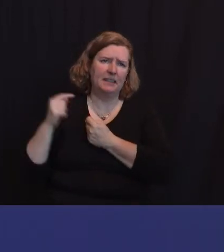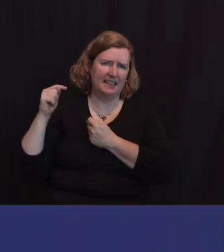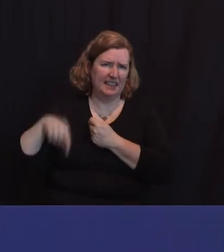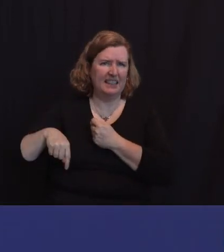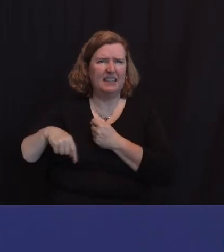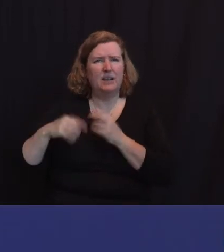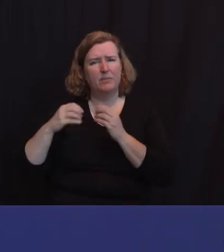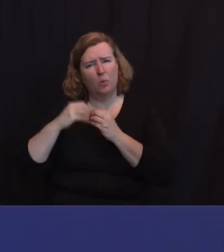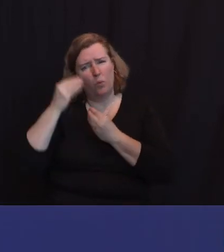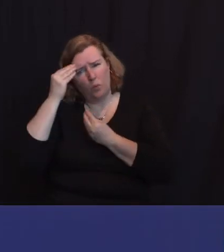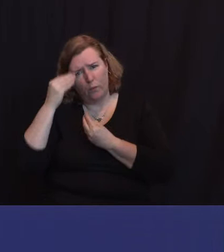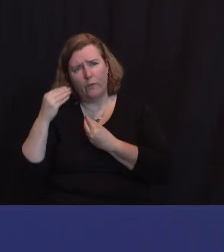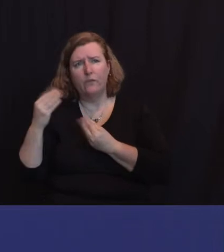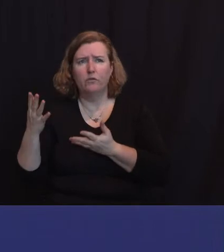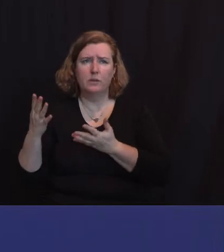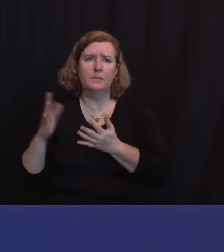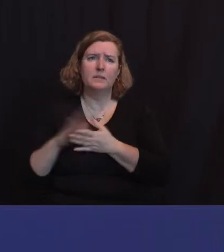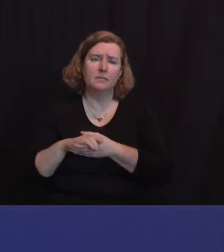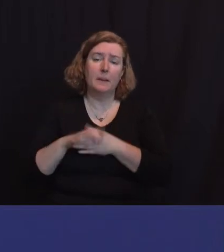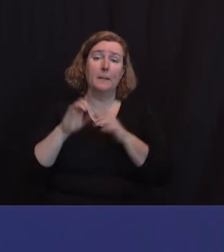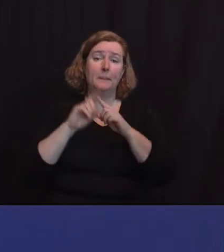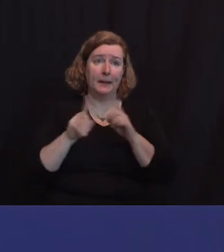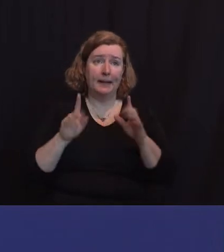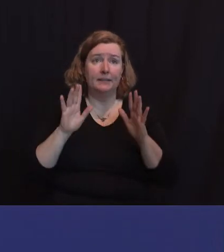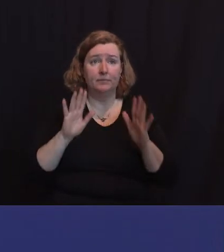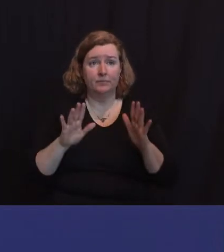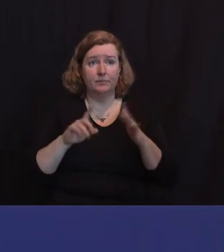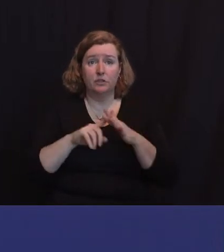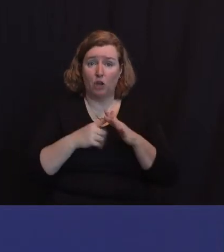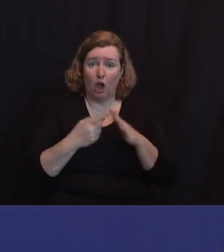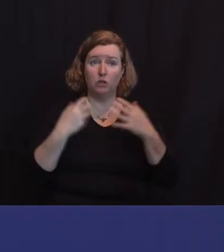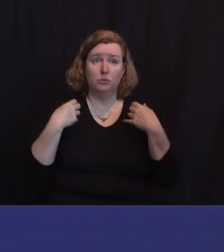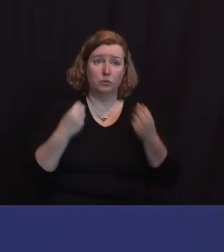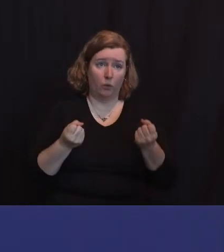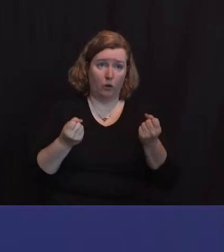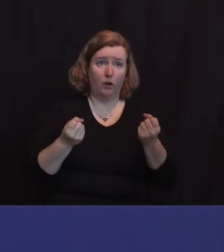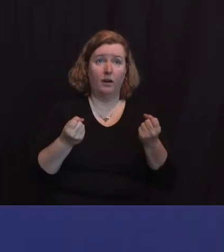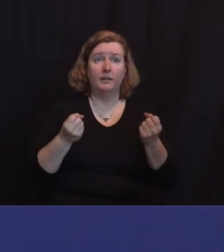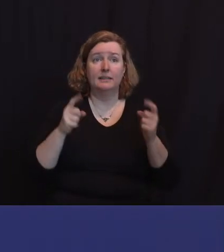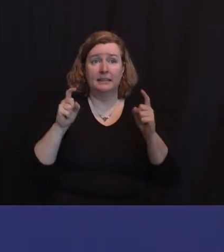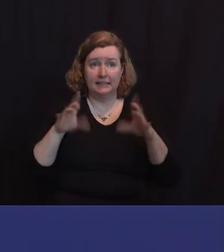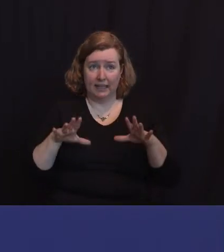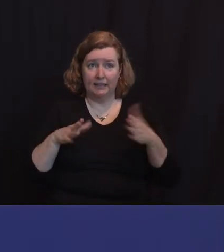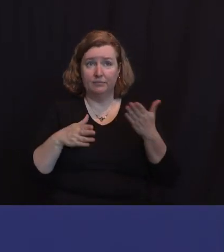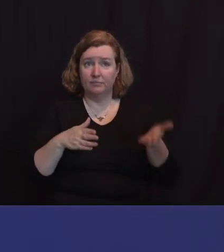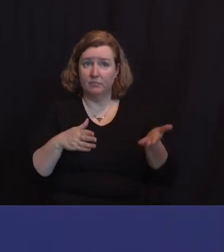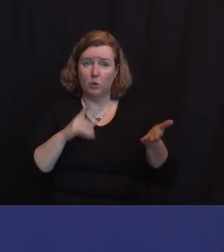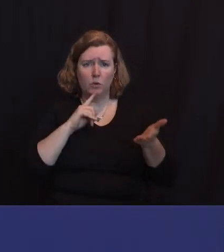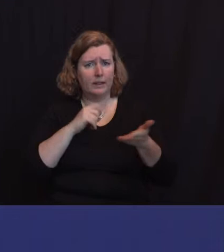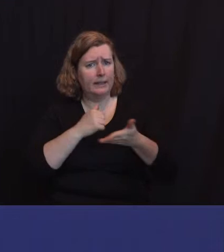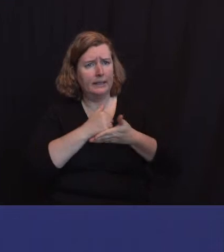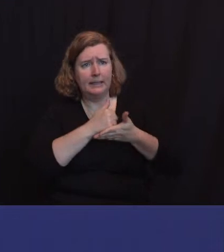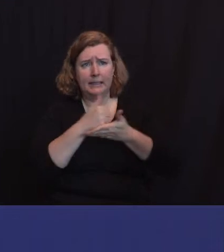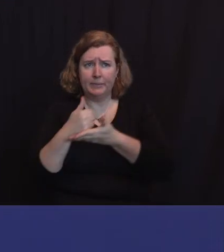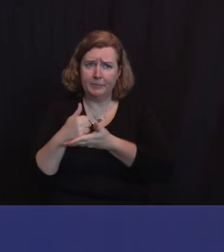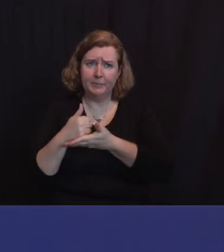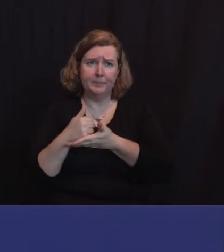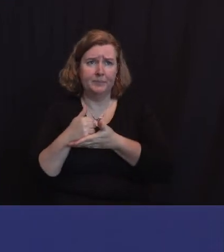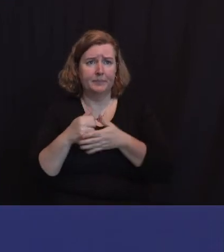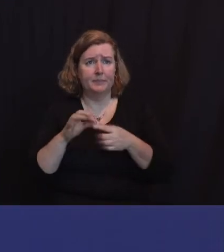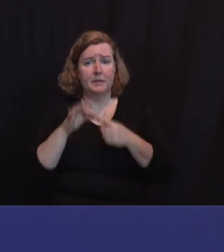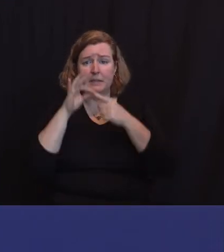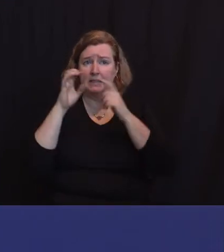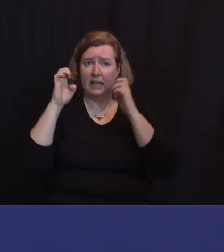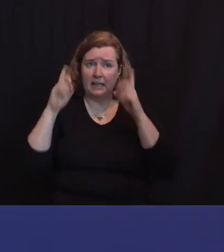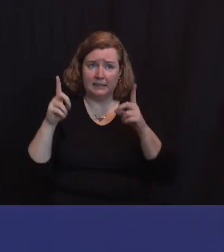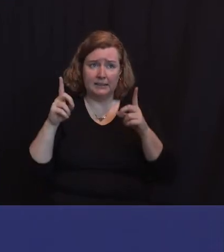The populations that the Start Strong does not work for are both special ed and English as a second